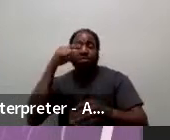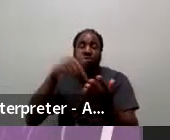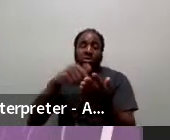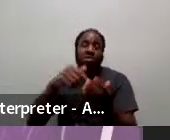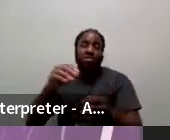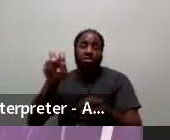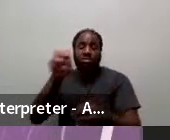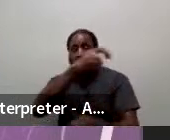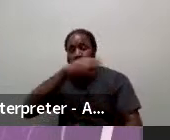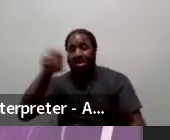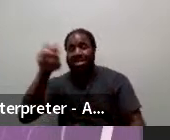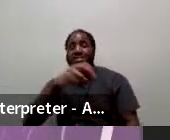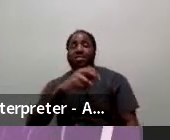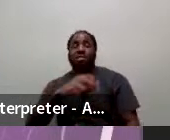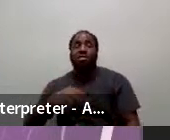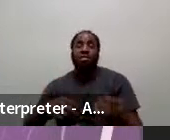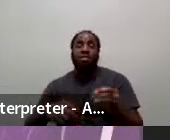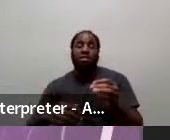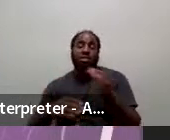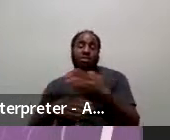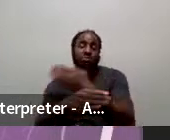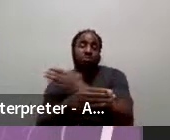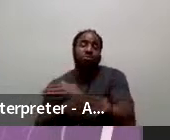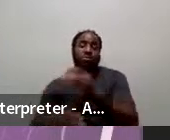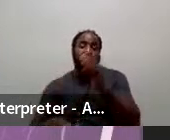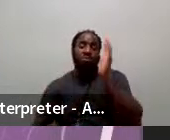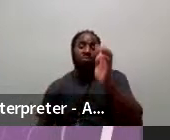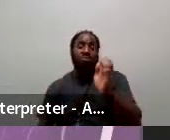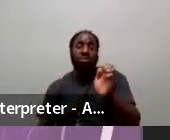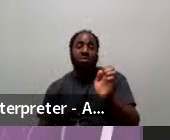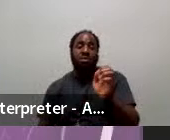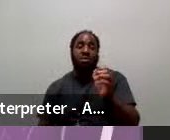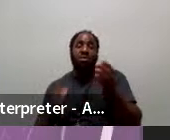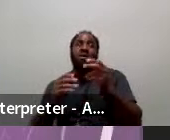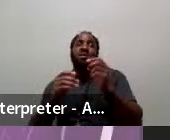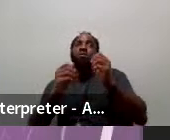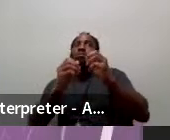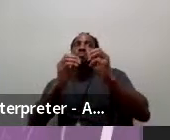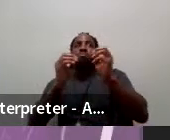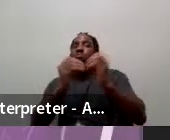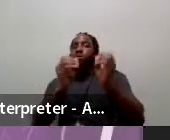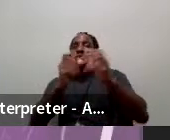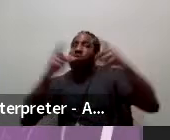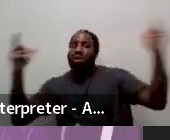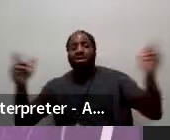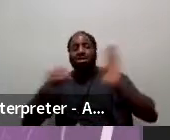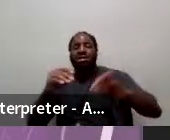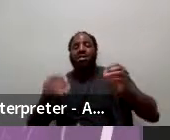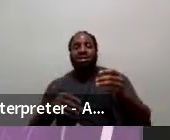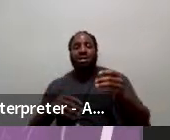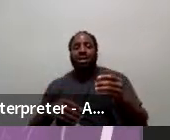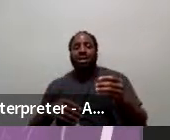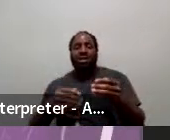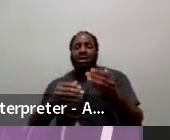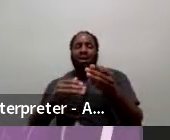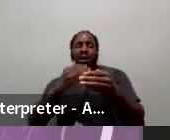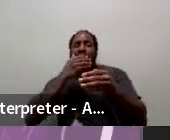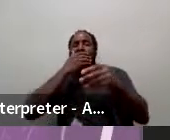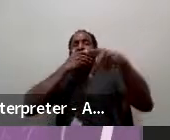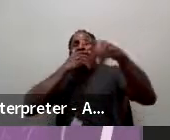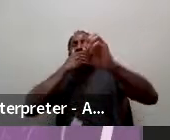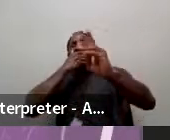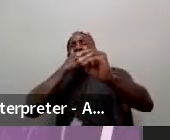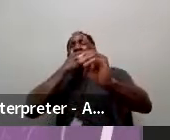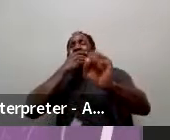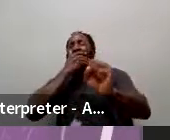transit improvement is going to be far wider than just the adjacent lots. I don't